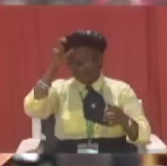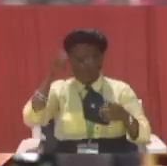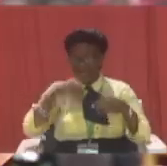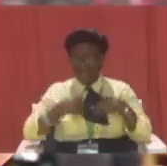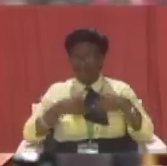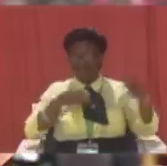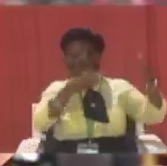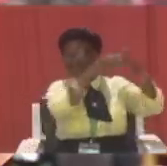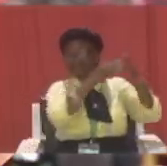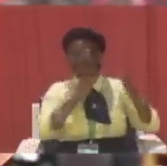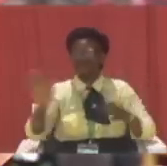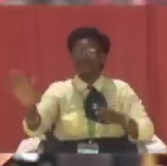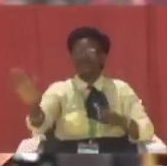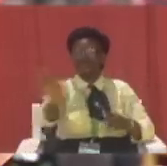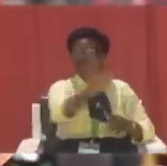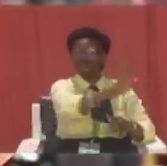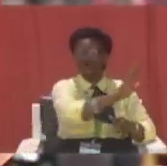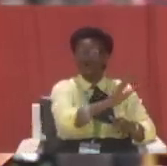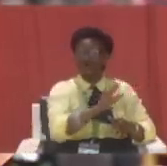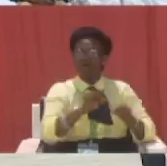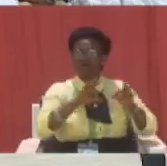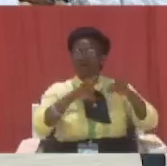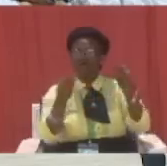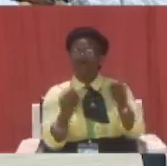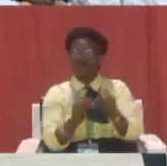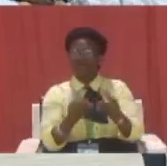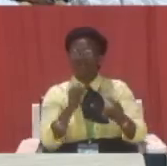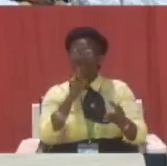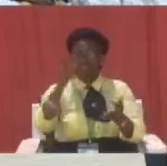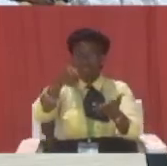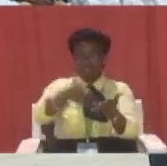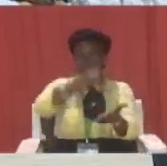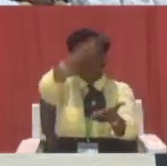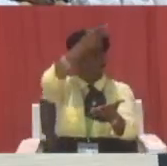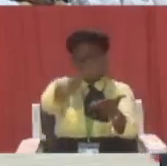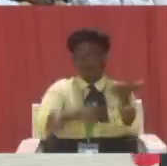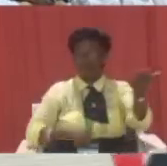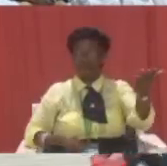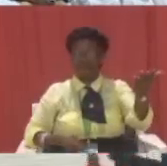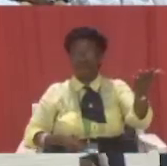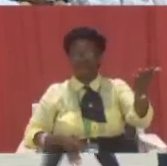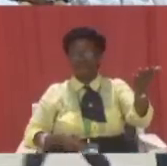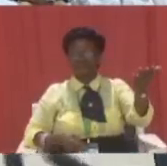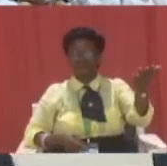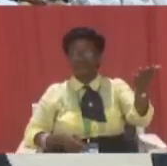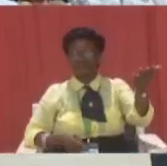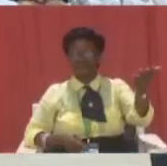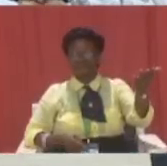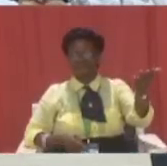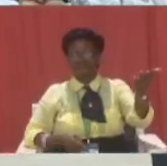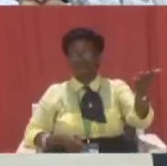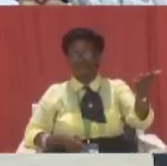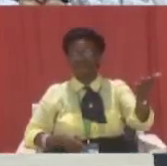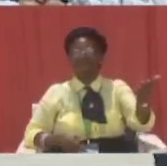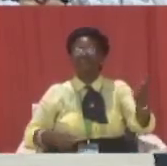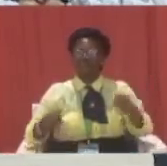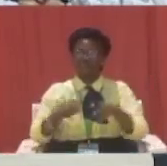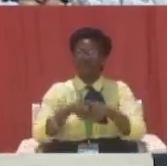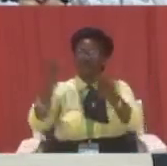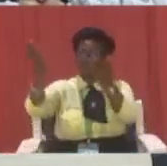And so, over to you, Ben. We take our offering down to the nearest basket and